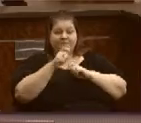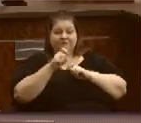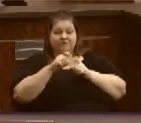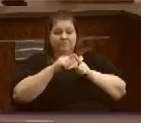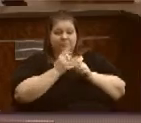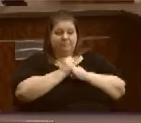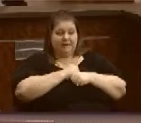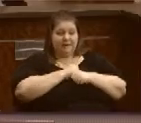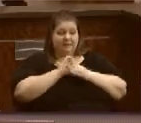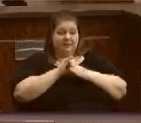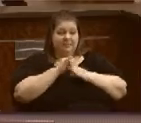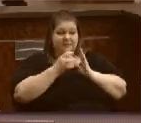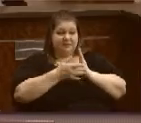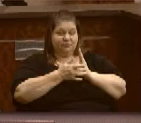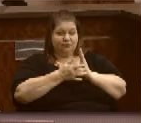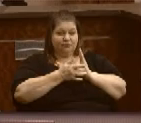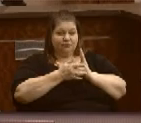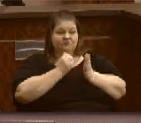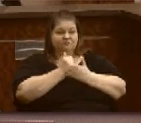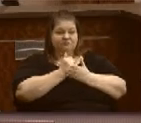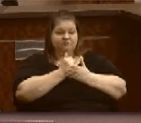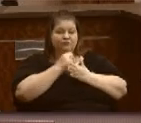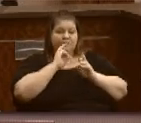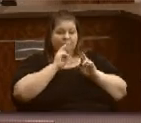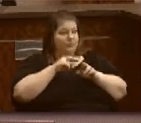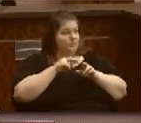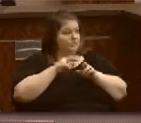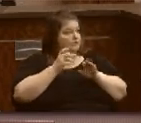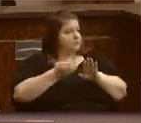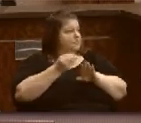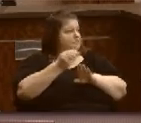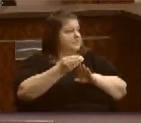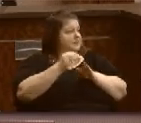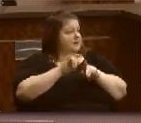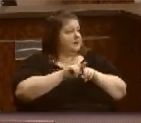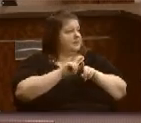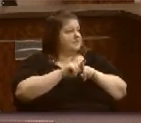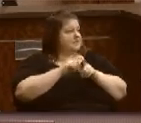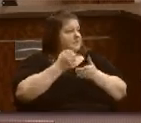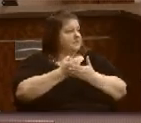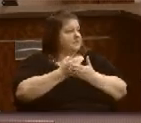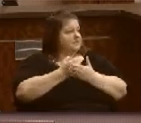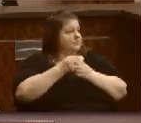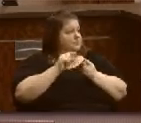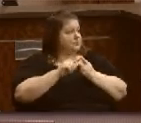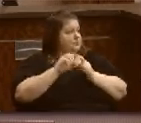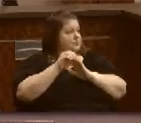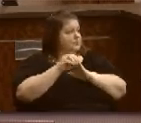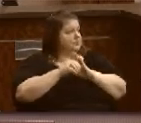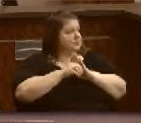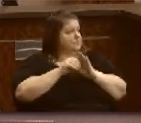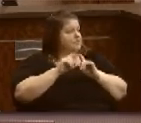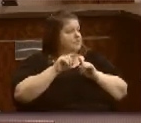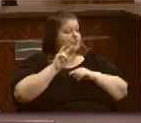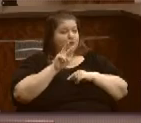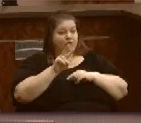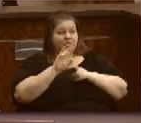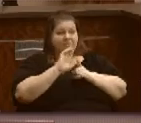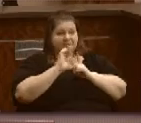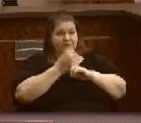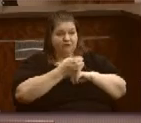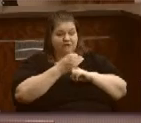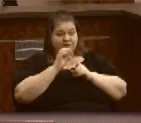staff report was presented as evidence to the ordinance. There are two